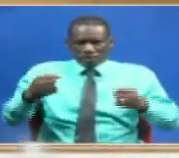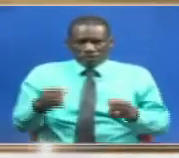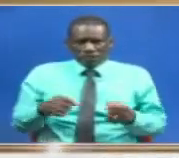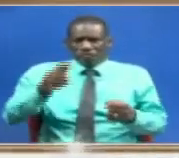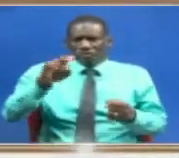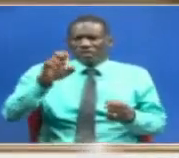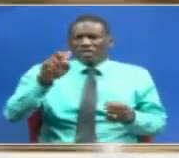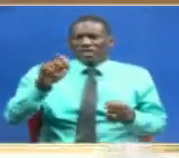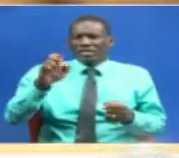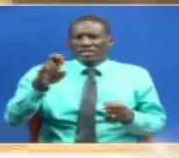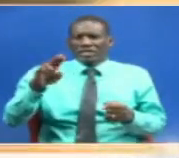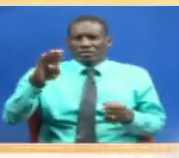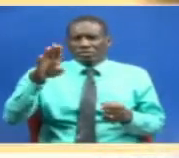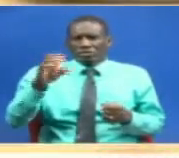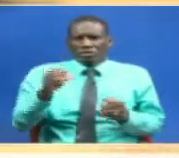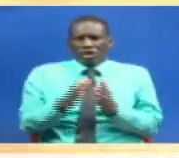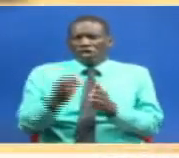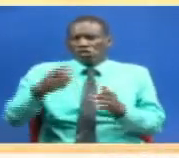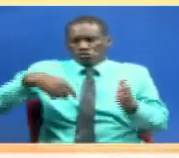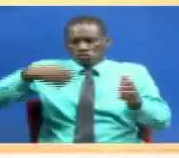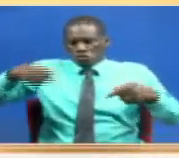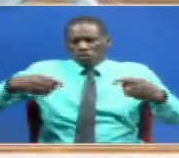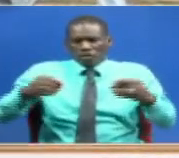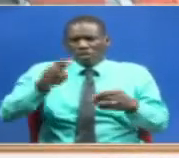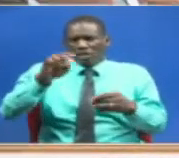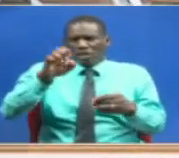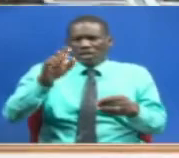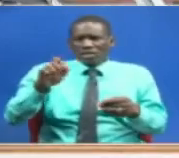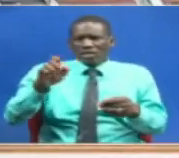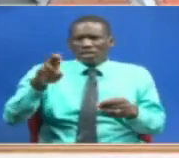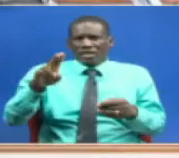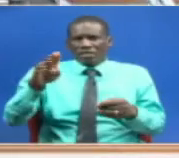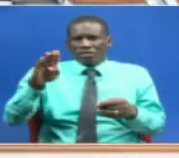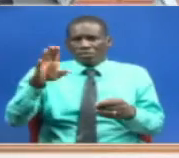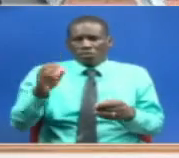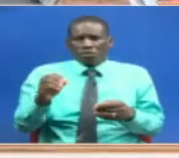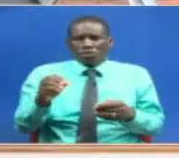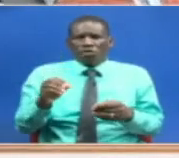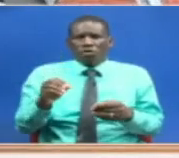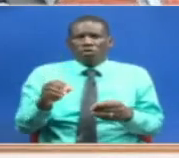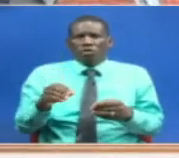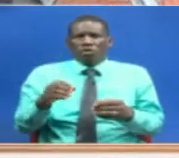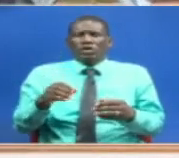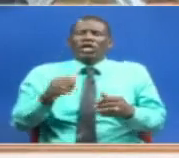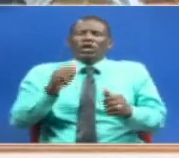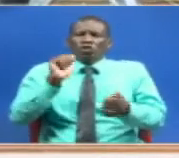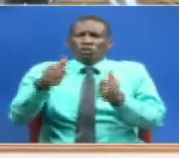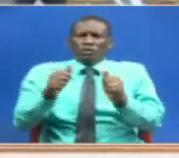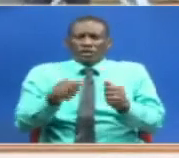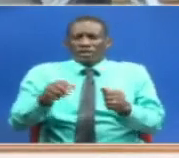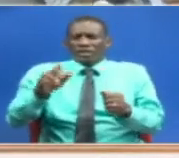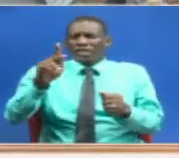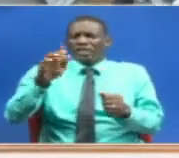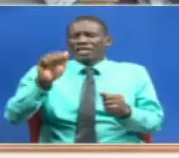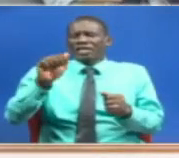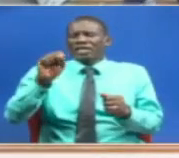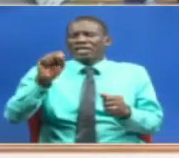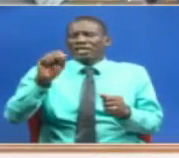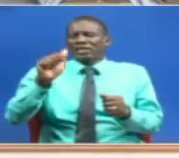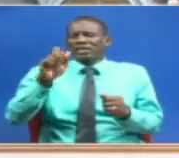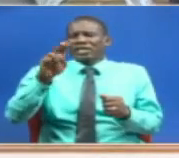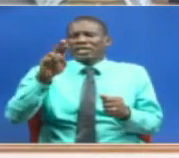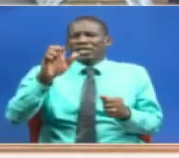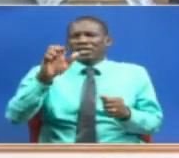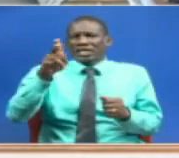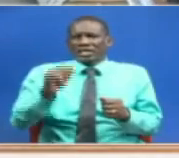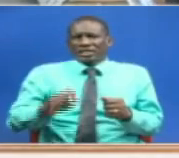buggy and the two-wheel drive non-turbo car classes in the penultimate round of the championship at Kasarani Track made him the first